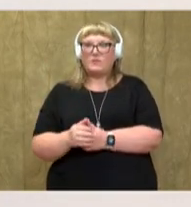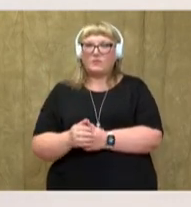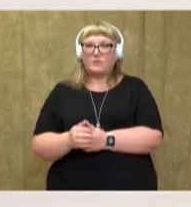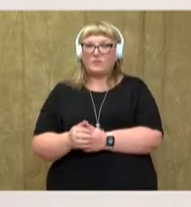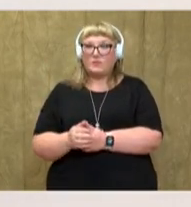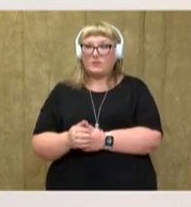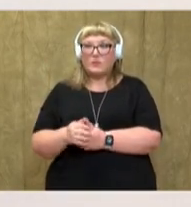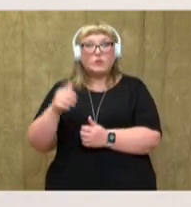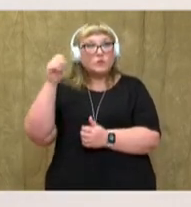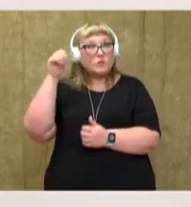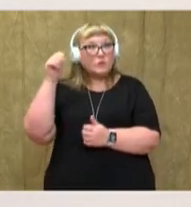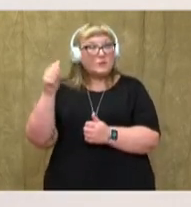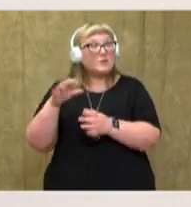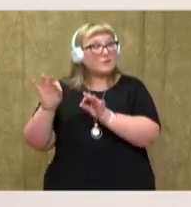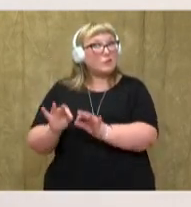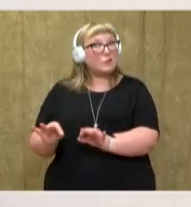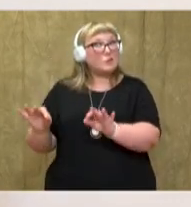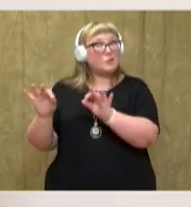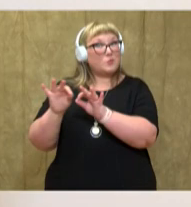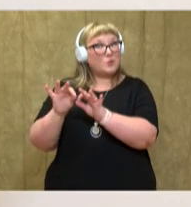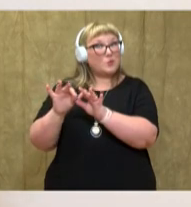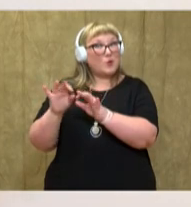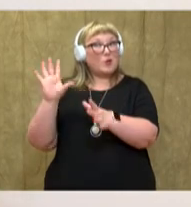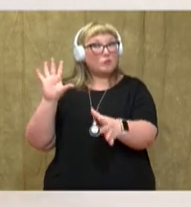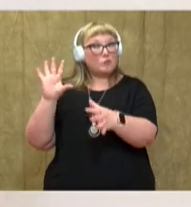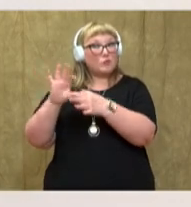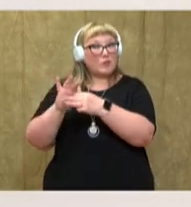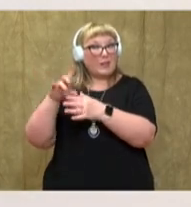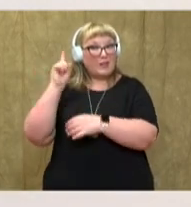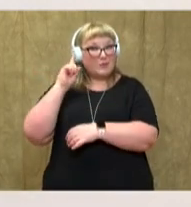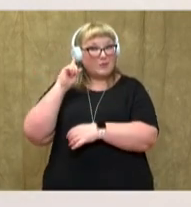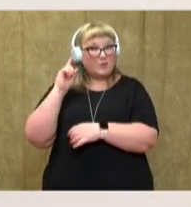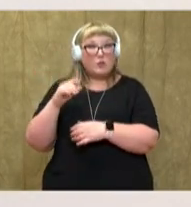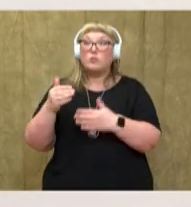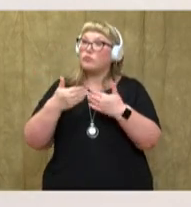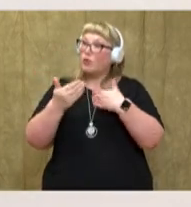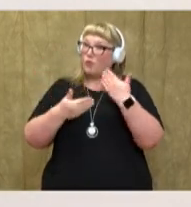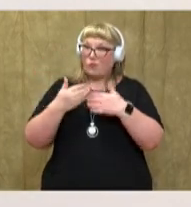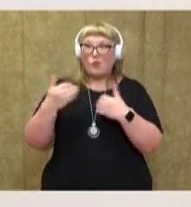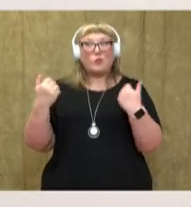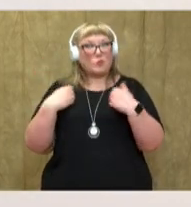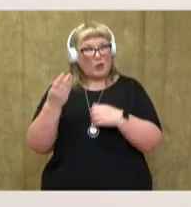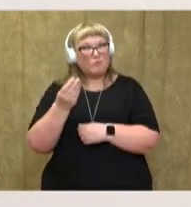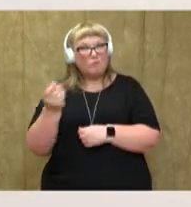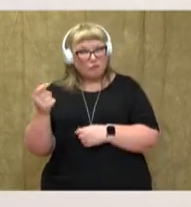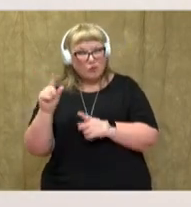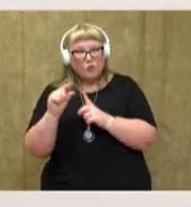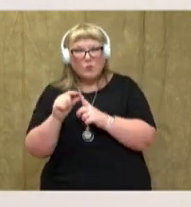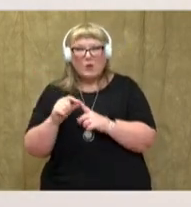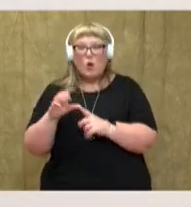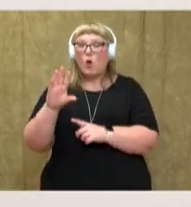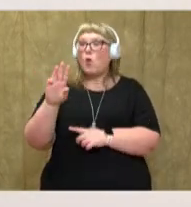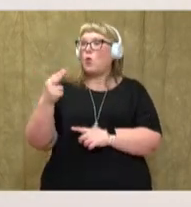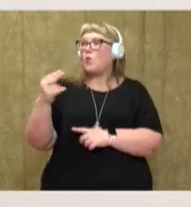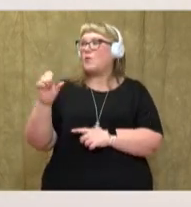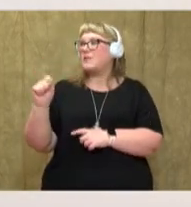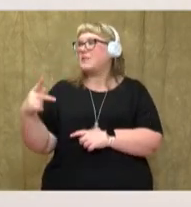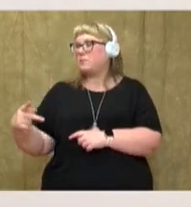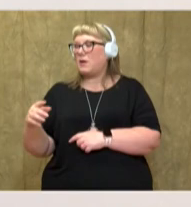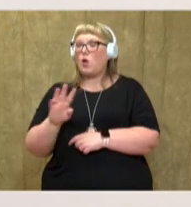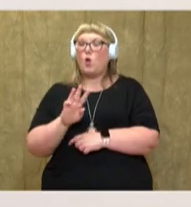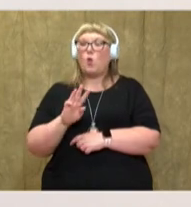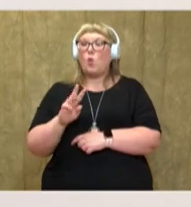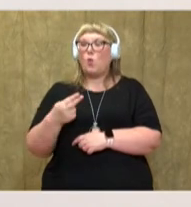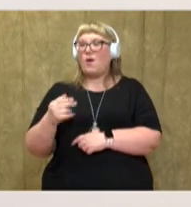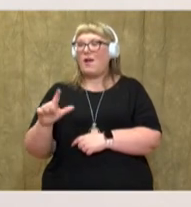Now remember, that's going to be important for us to connect those sounds. So far, you've spelled quite a few words. We've spelled the word wisp, while, and